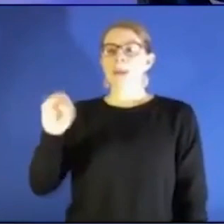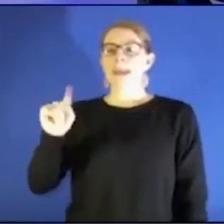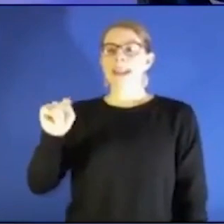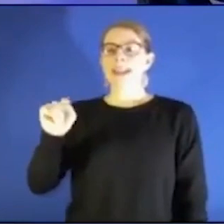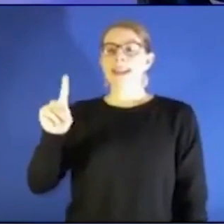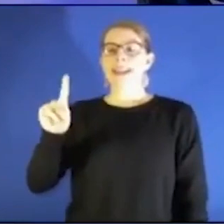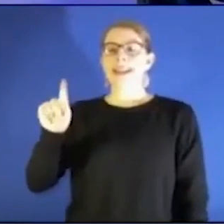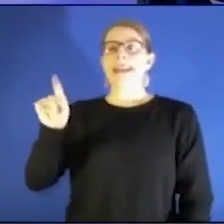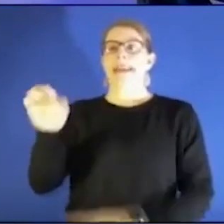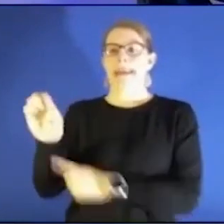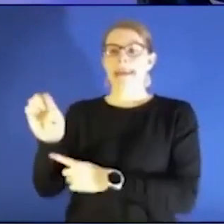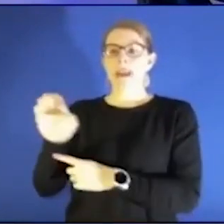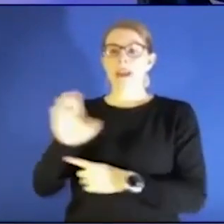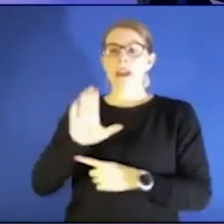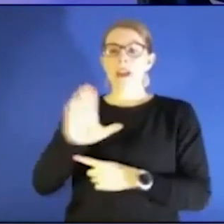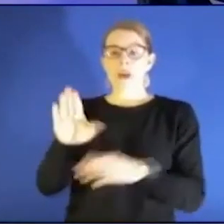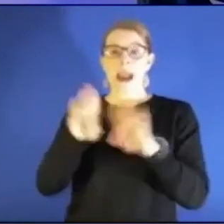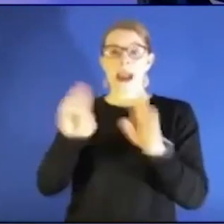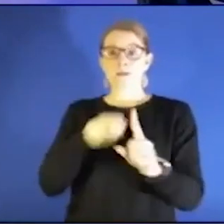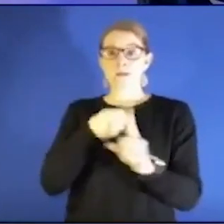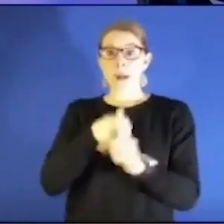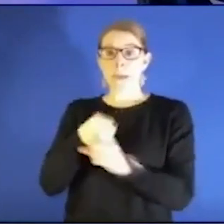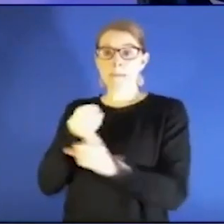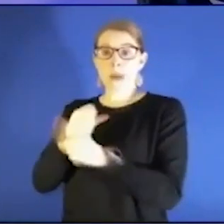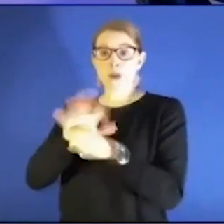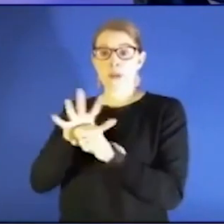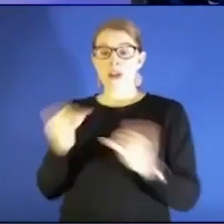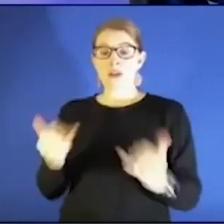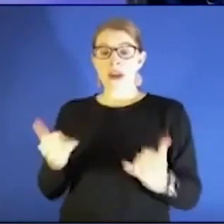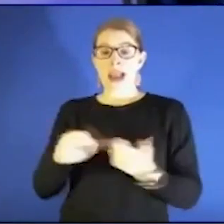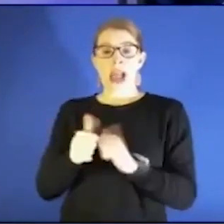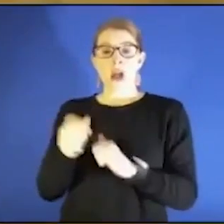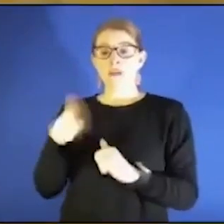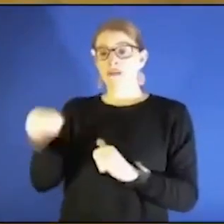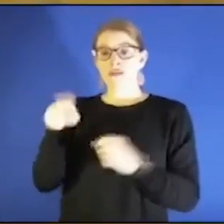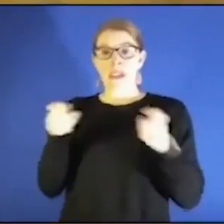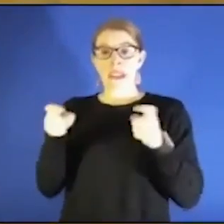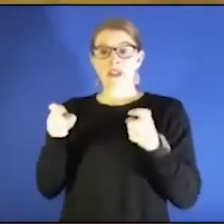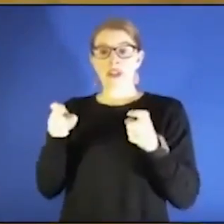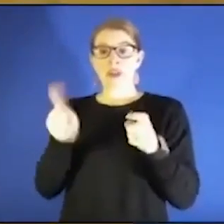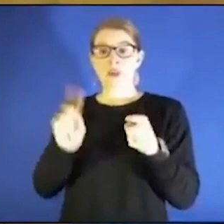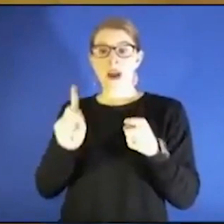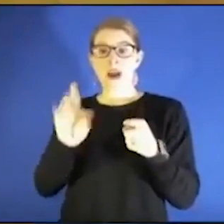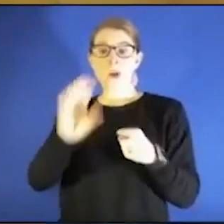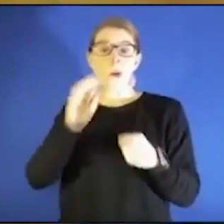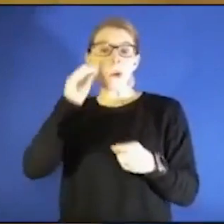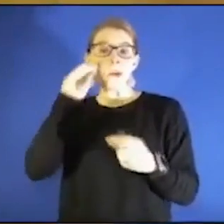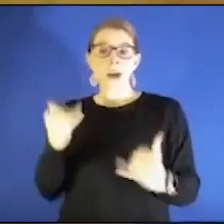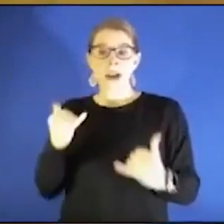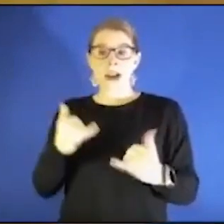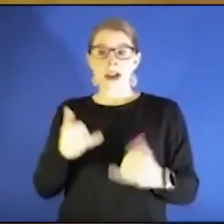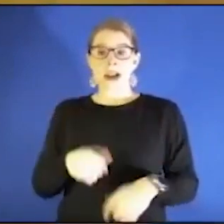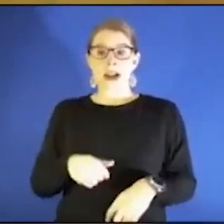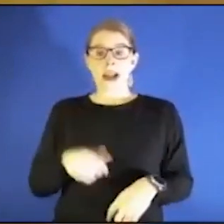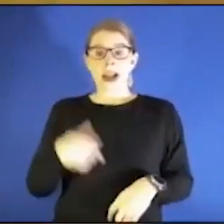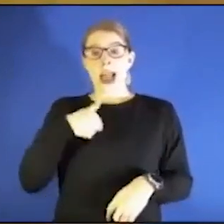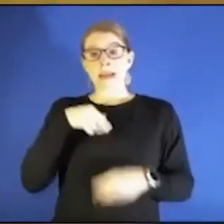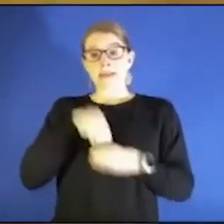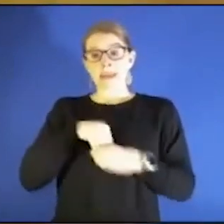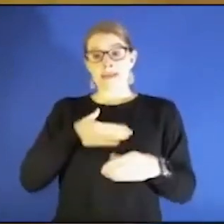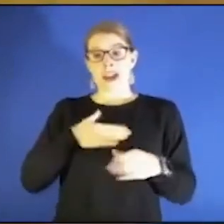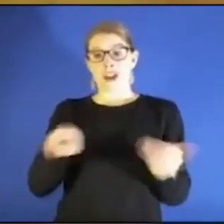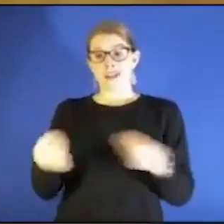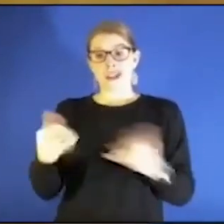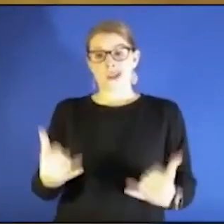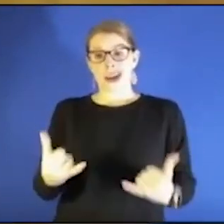know your household has been hit by COVID right now. How are you all managing at the house right now? Yeah, so I'm talking to you from my office right now